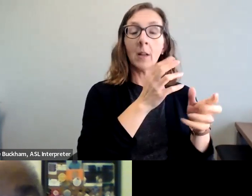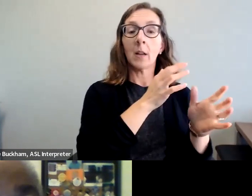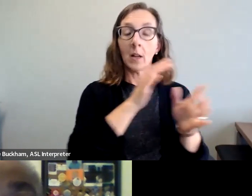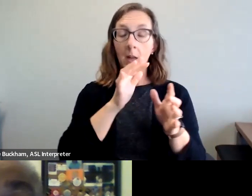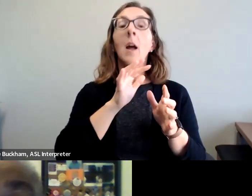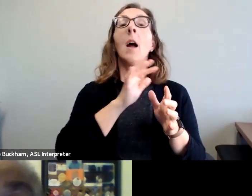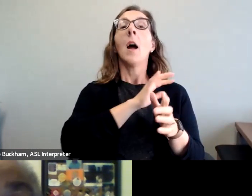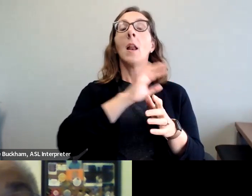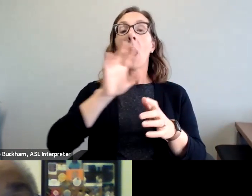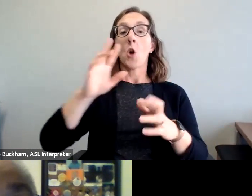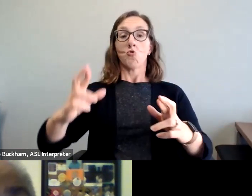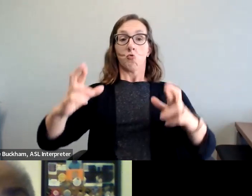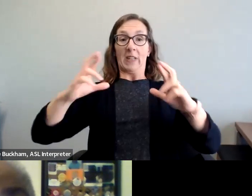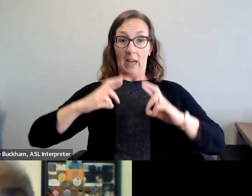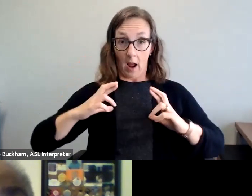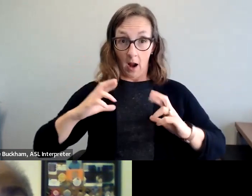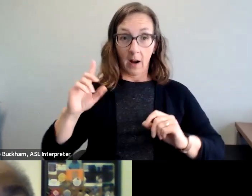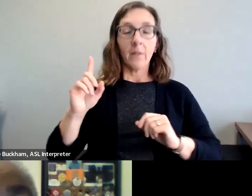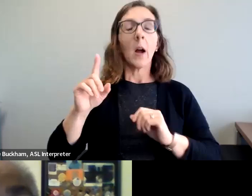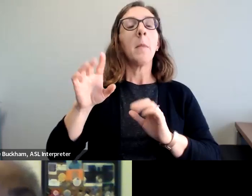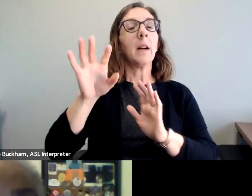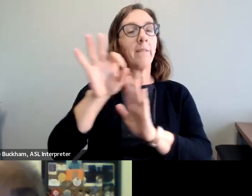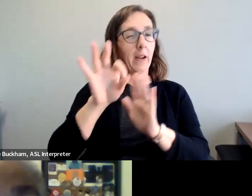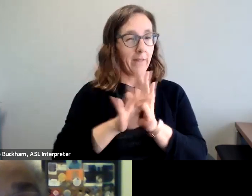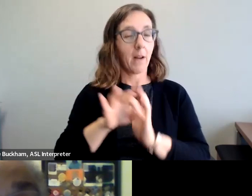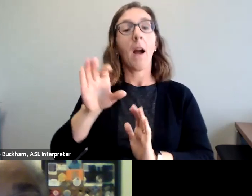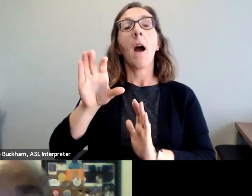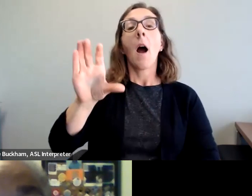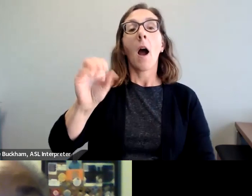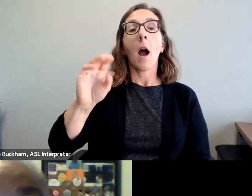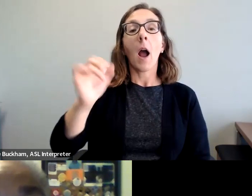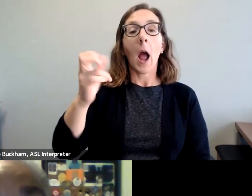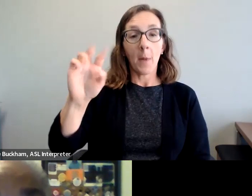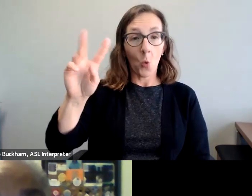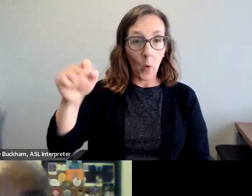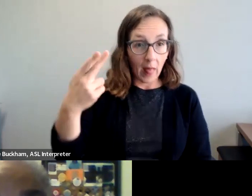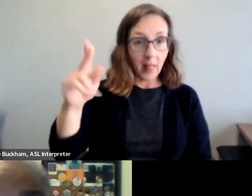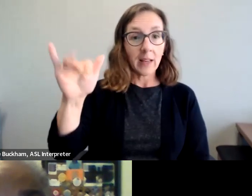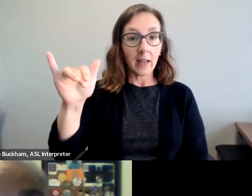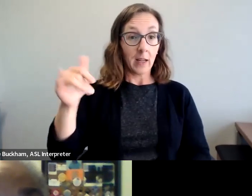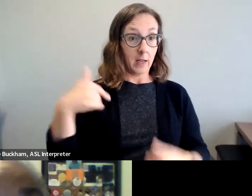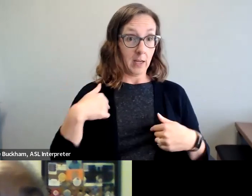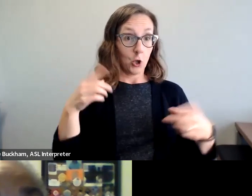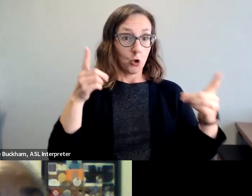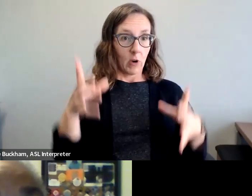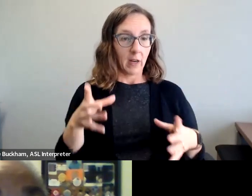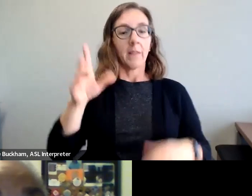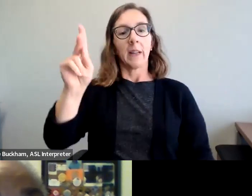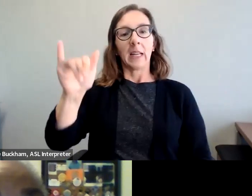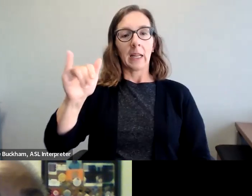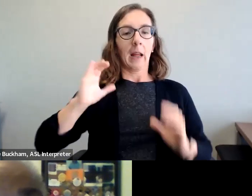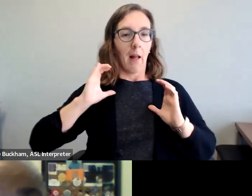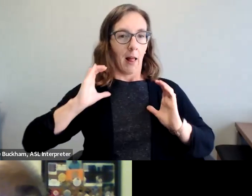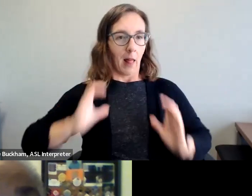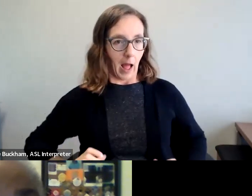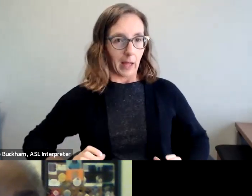Frankfort, Commonwealth of Kentucky, as director of the Kentucky Client Assistance Program